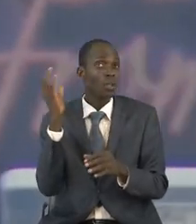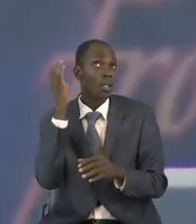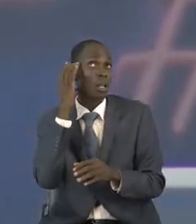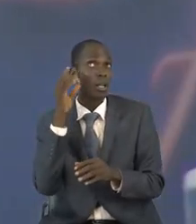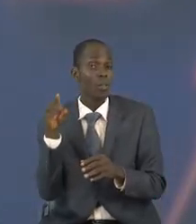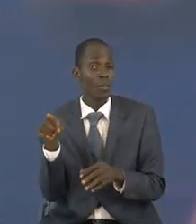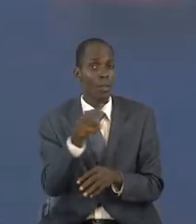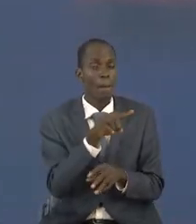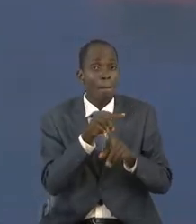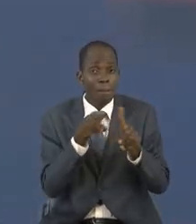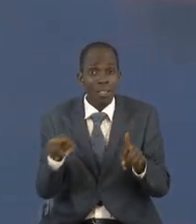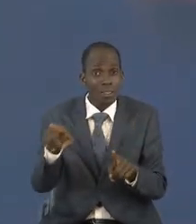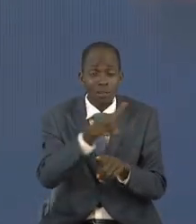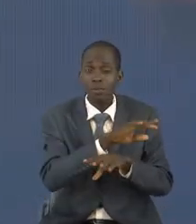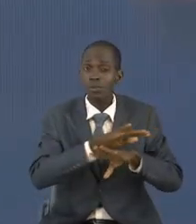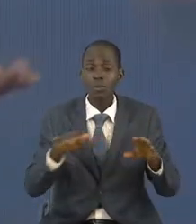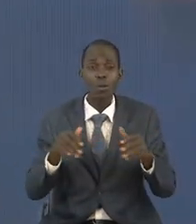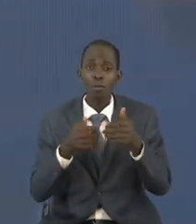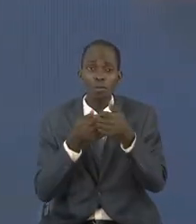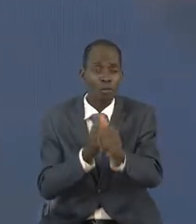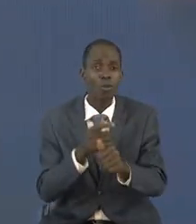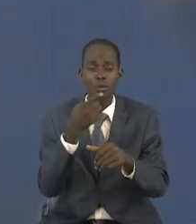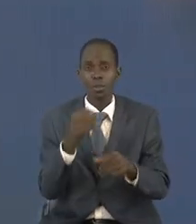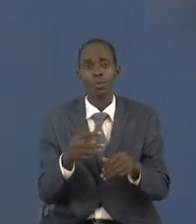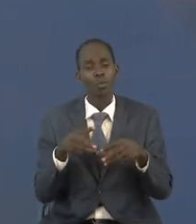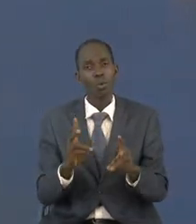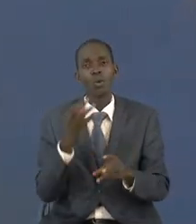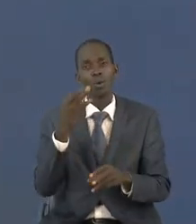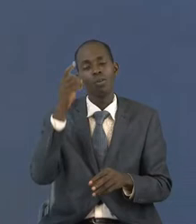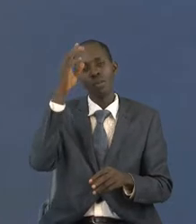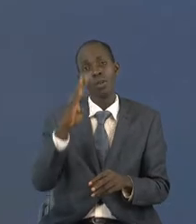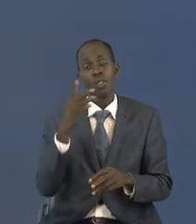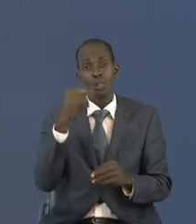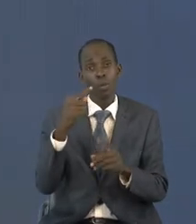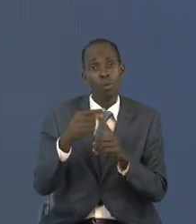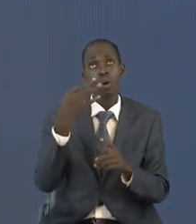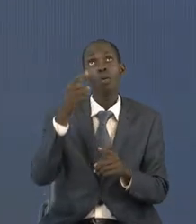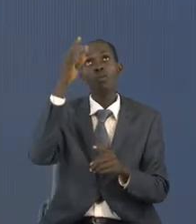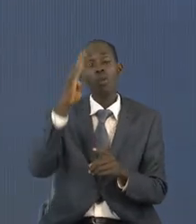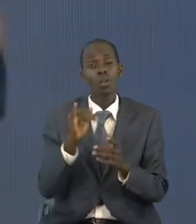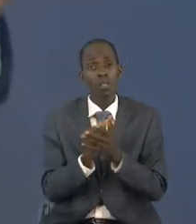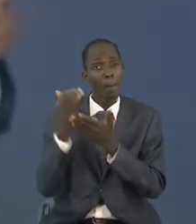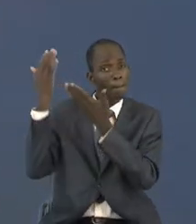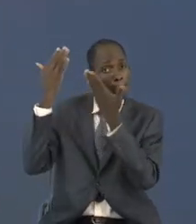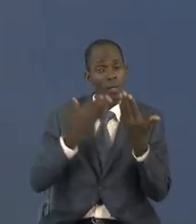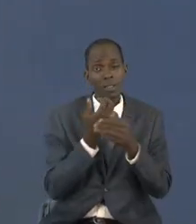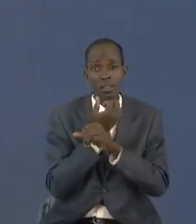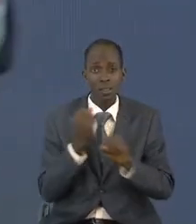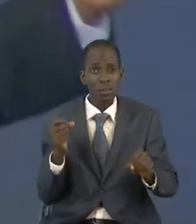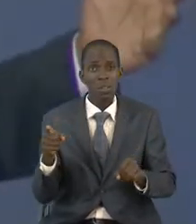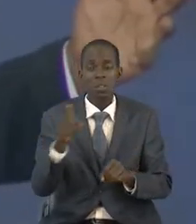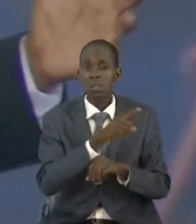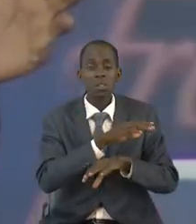the way of God. The word of God that brings salvation. They don't know about the salvation of God. They don't know